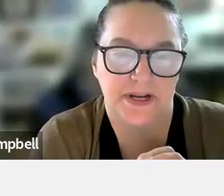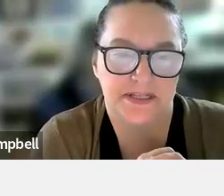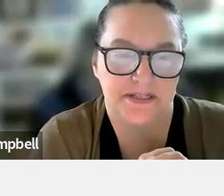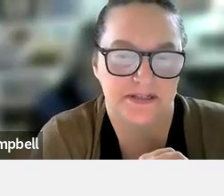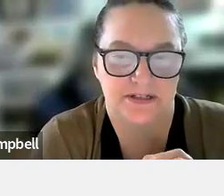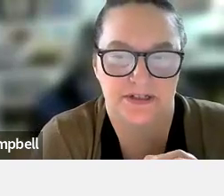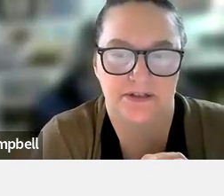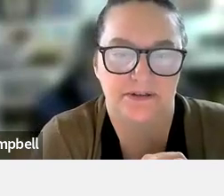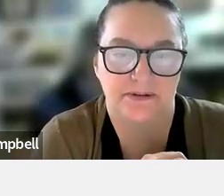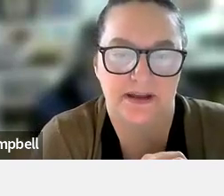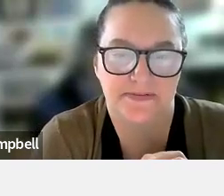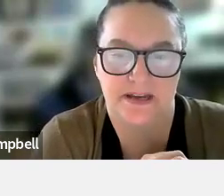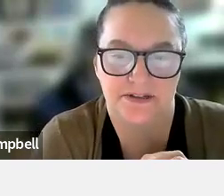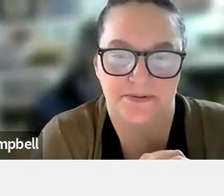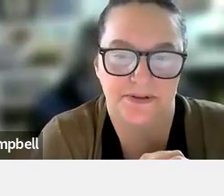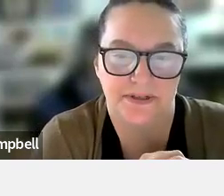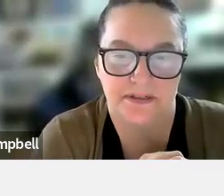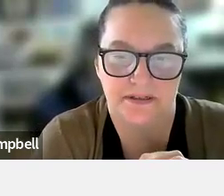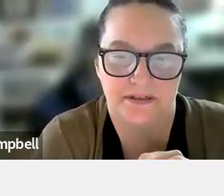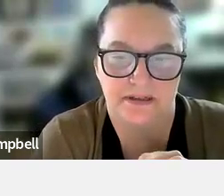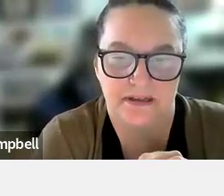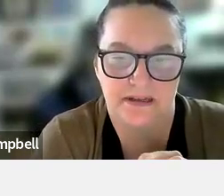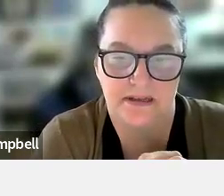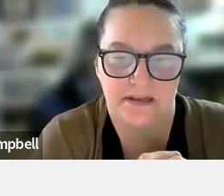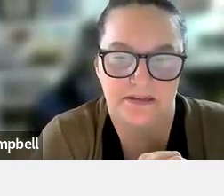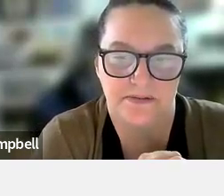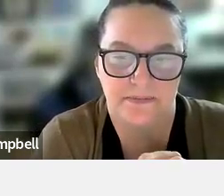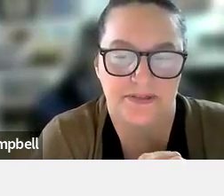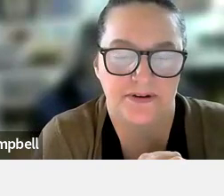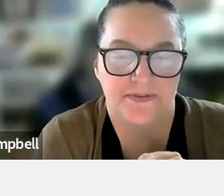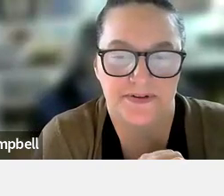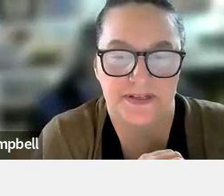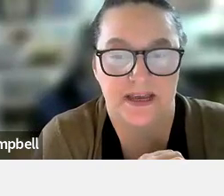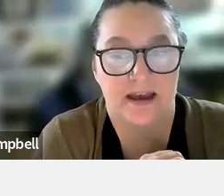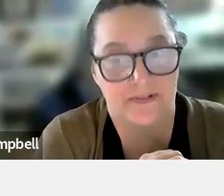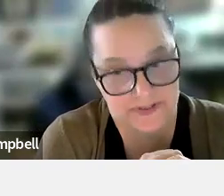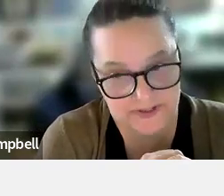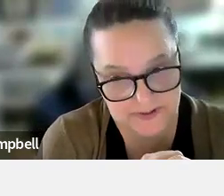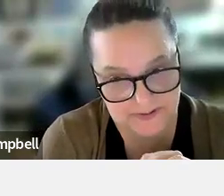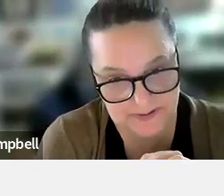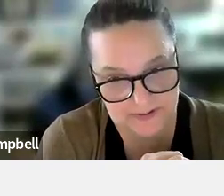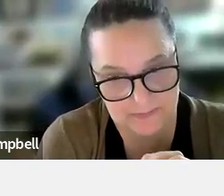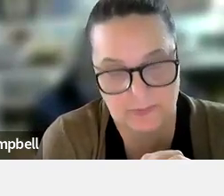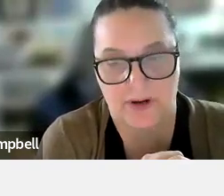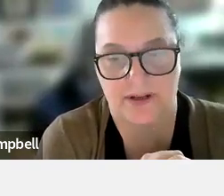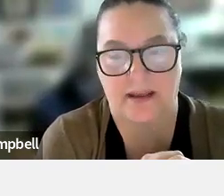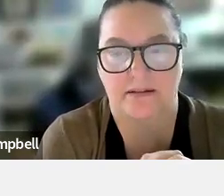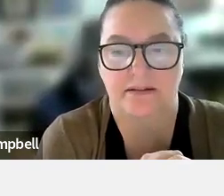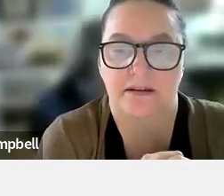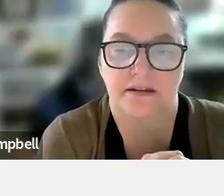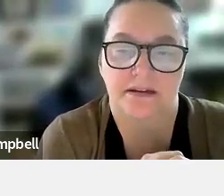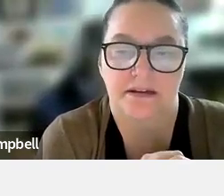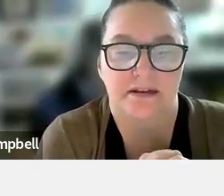Those are our next two that we have scheduled. So the May 31st is after Memorial